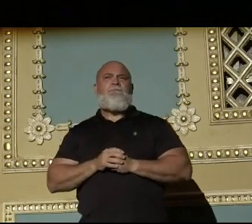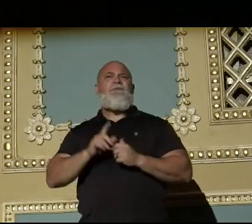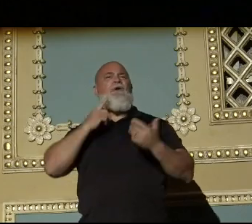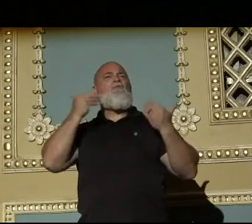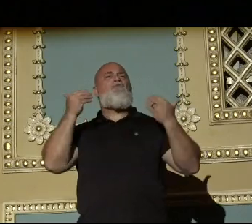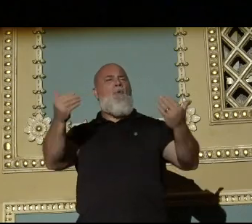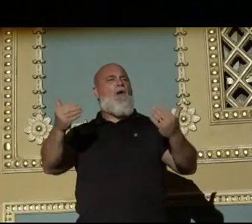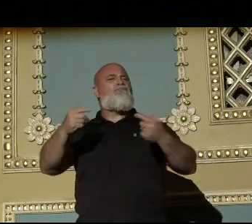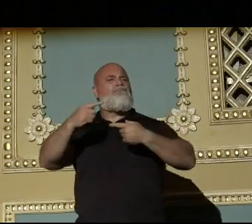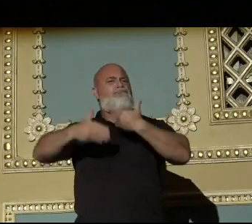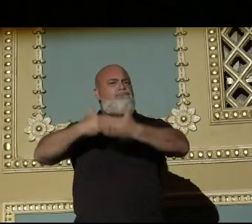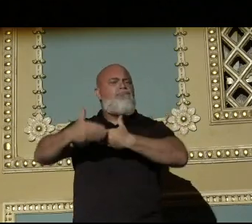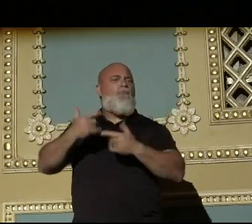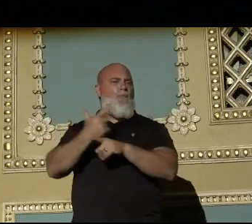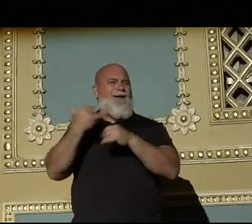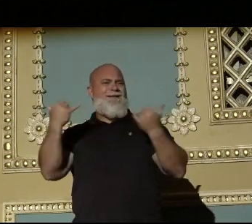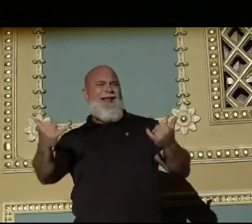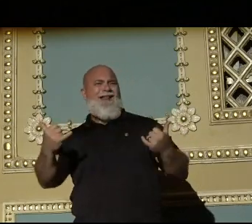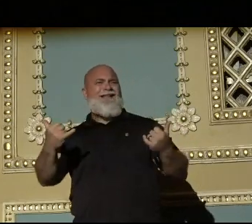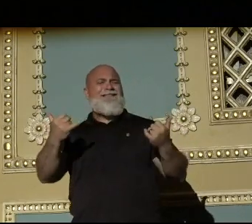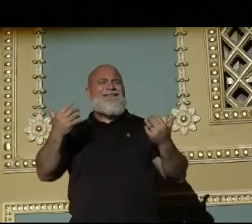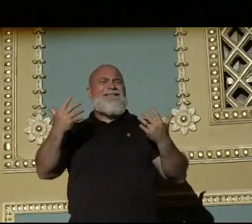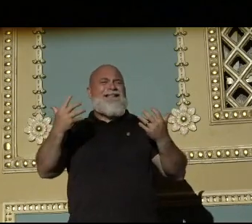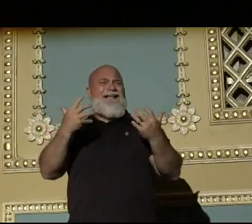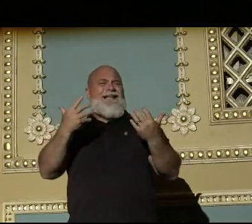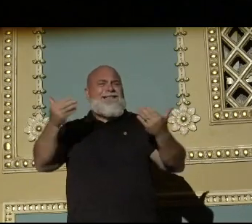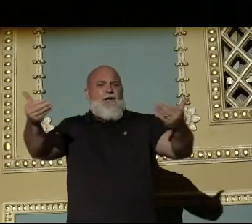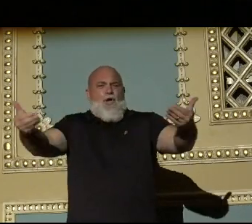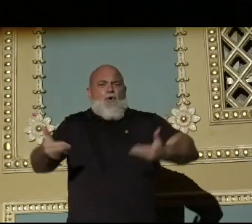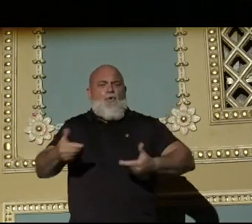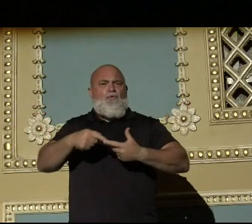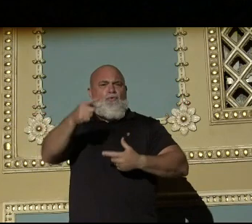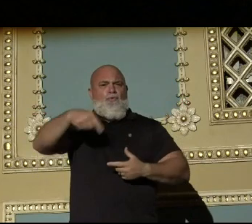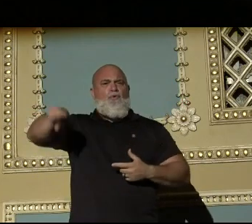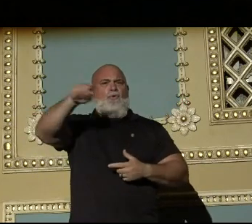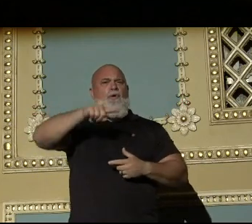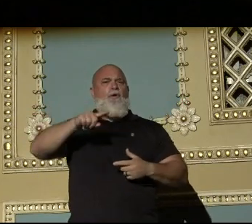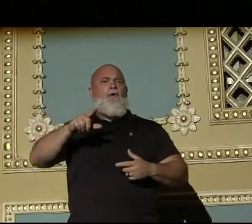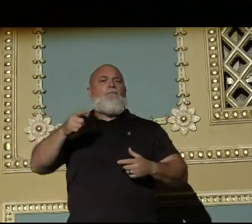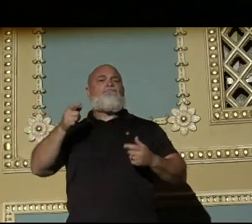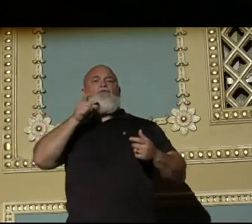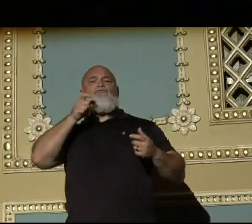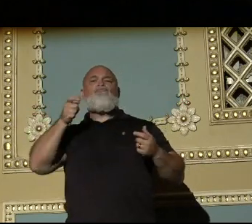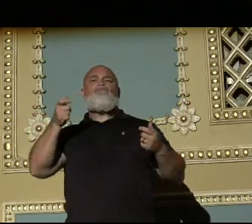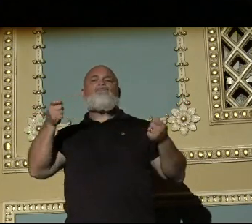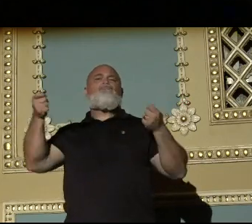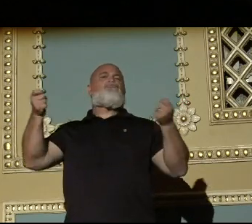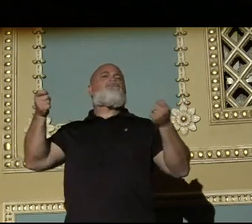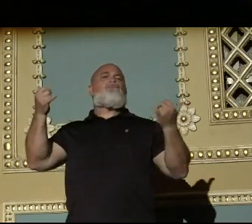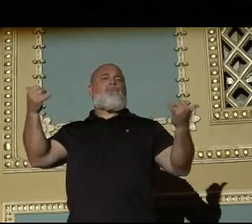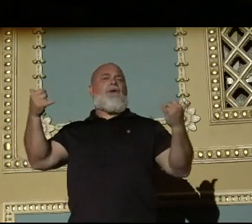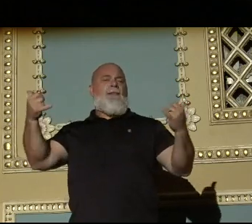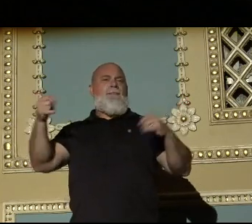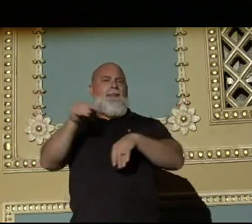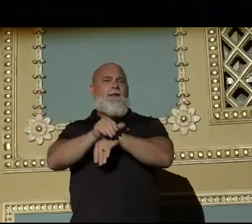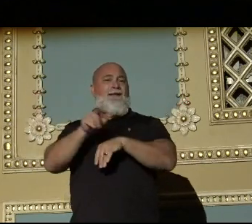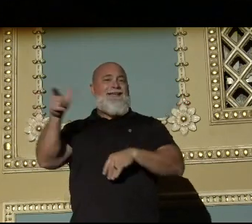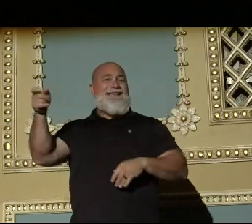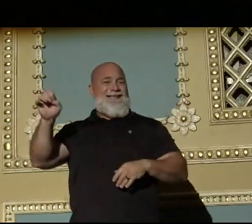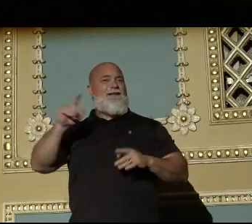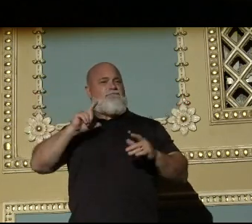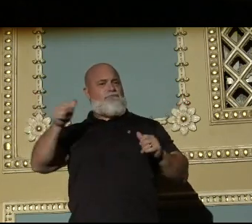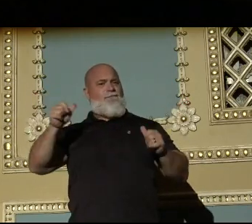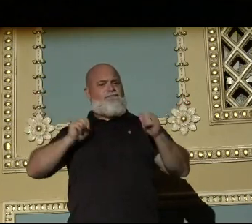So let's get this show on the road now. Let me introduce you to our Master of Ceremonies this evening. He too